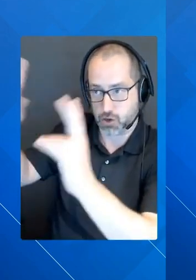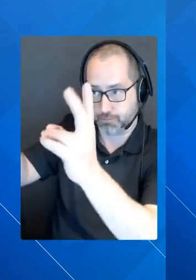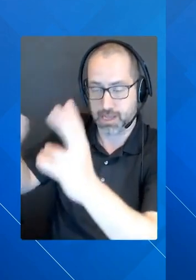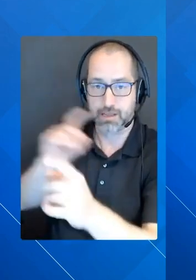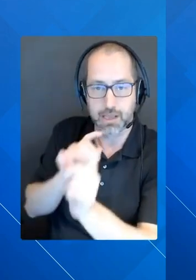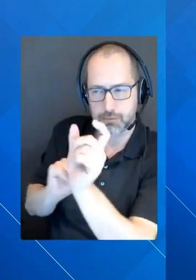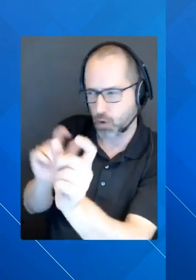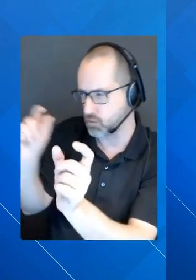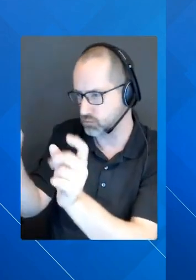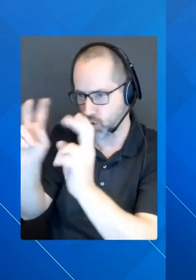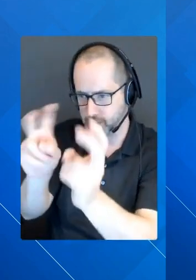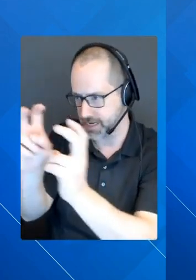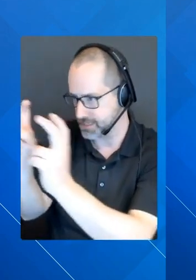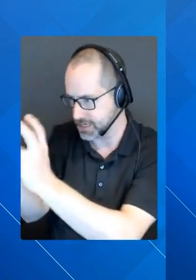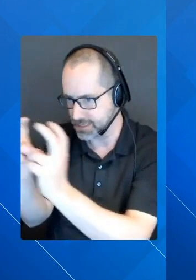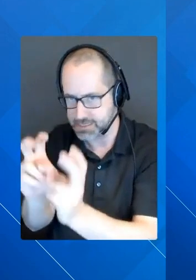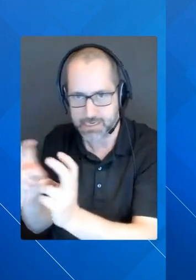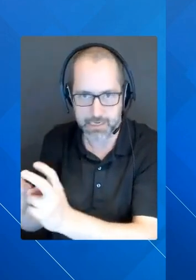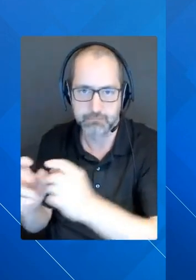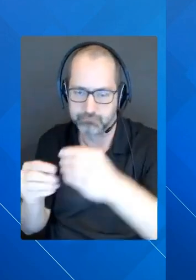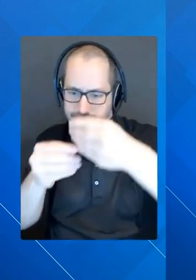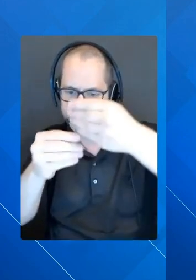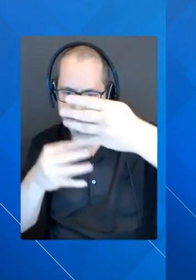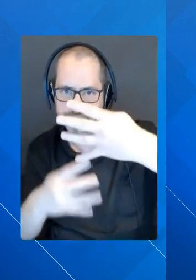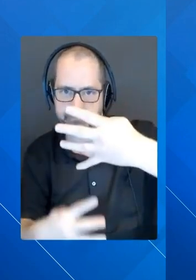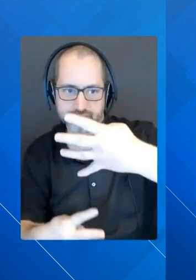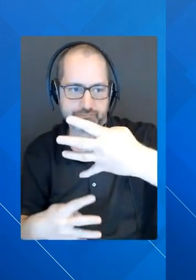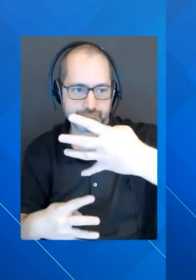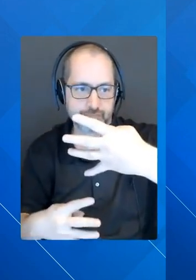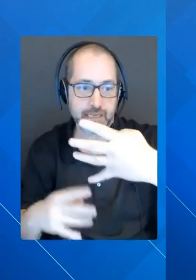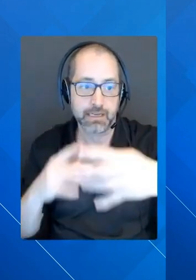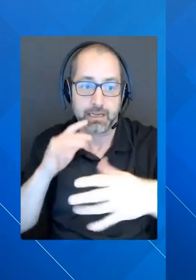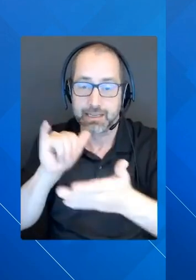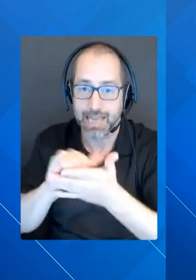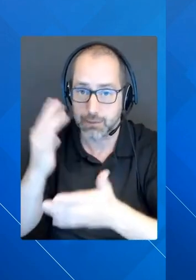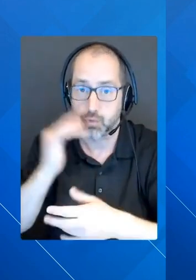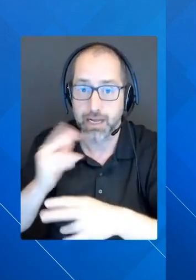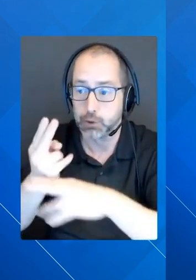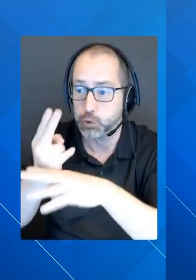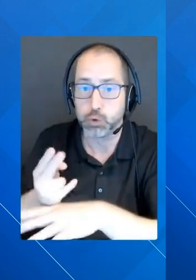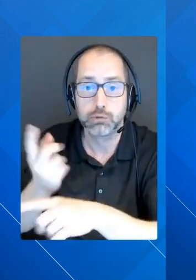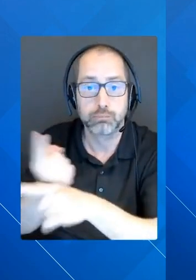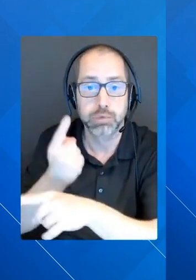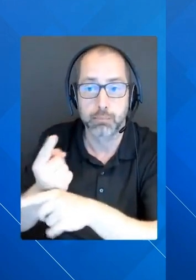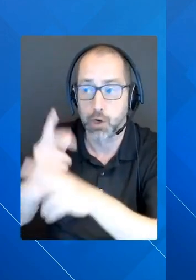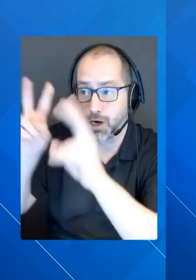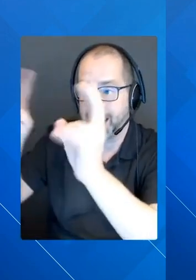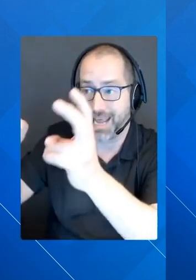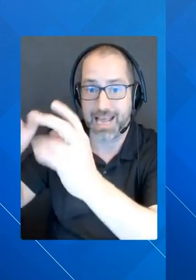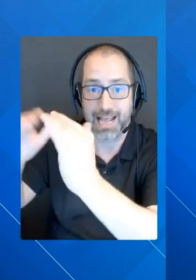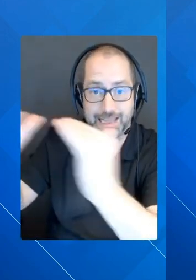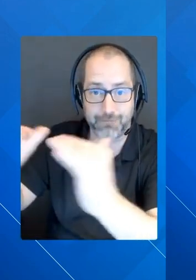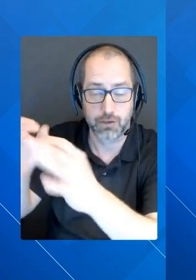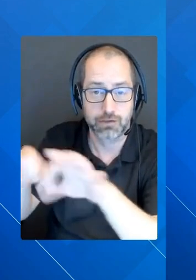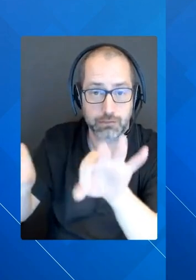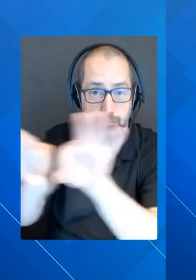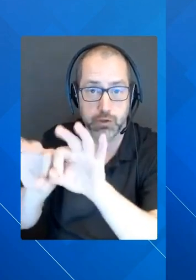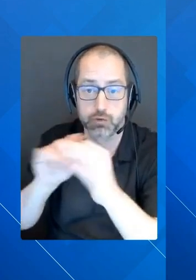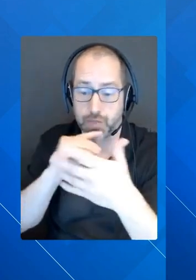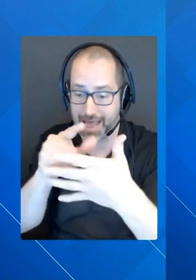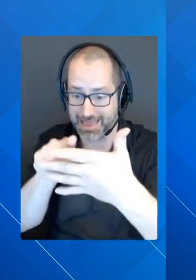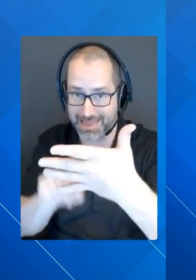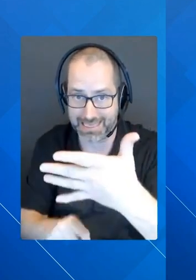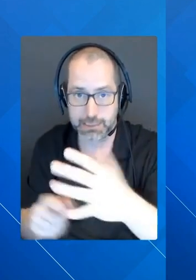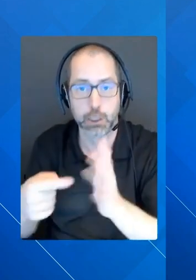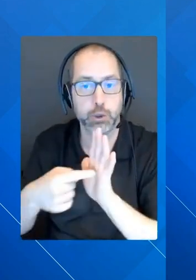headings nested under it. This is why using the correct heading levels is important, so this list accurately reflects the structure